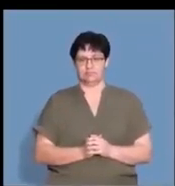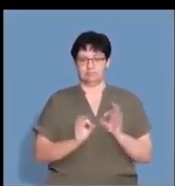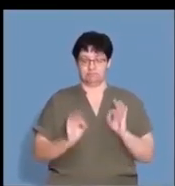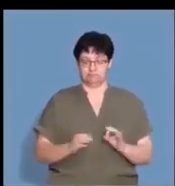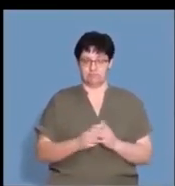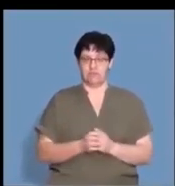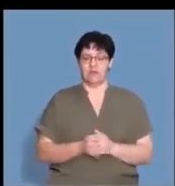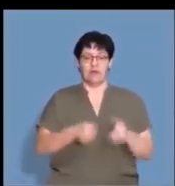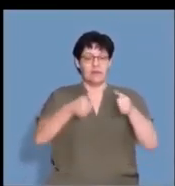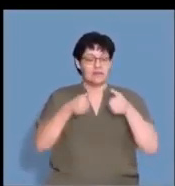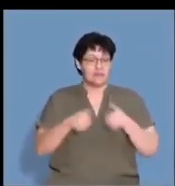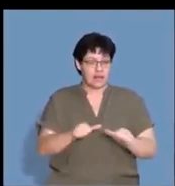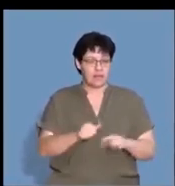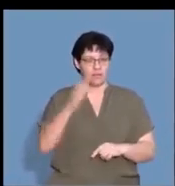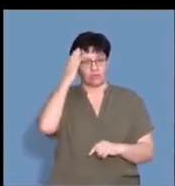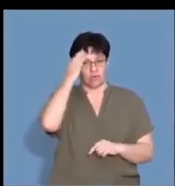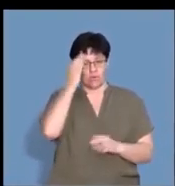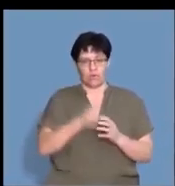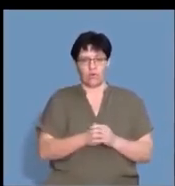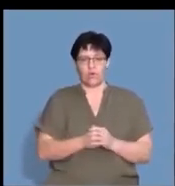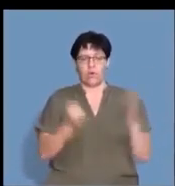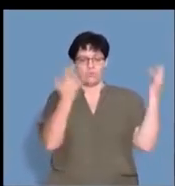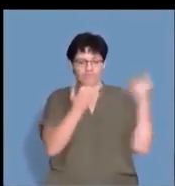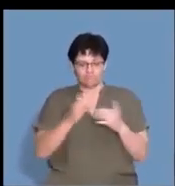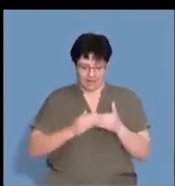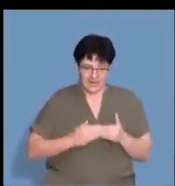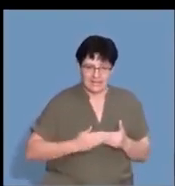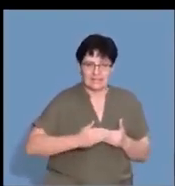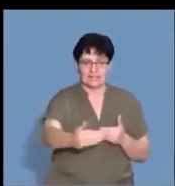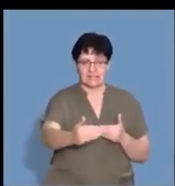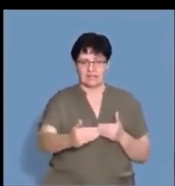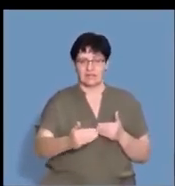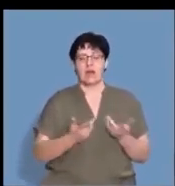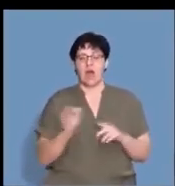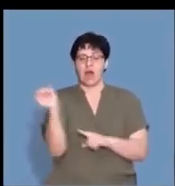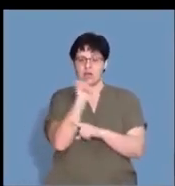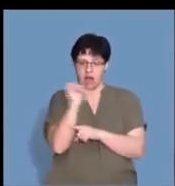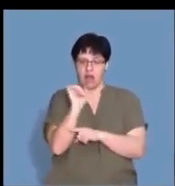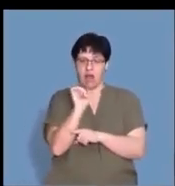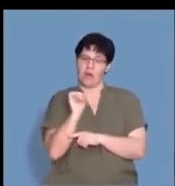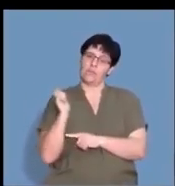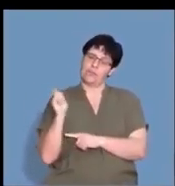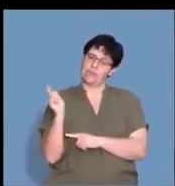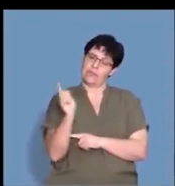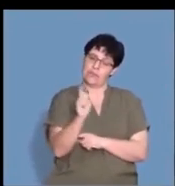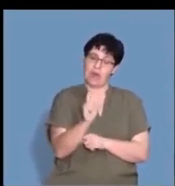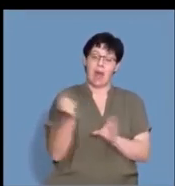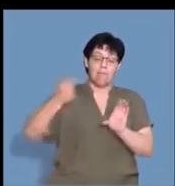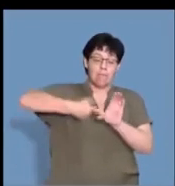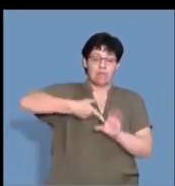Right, then we want to know, the next question is calculate the distance a car would travel with